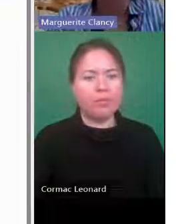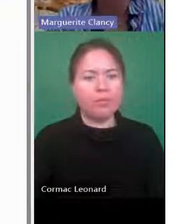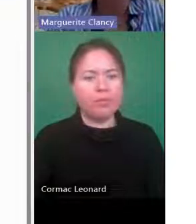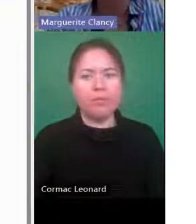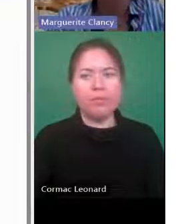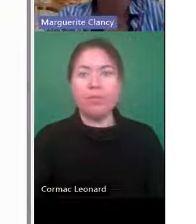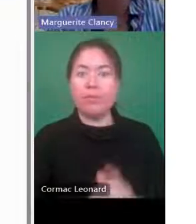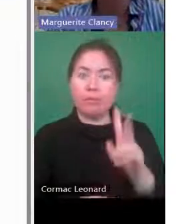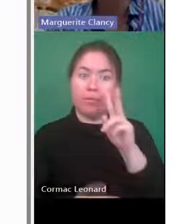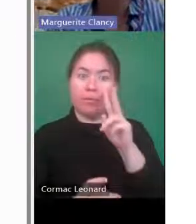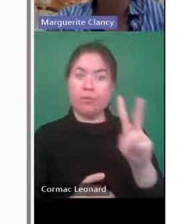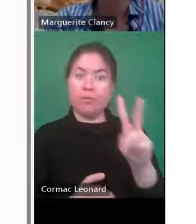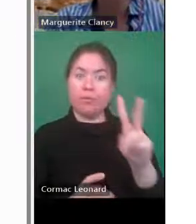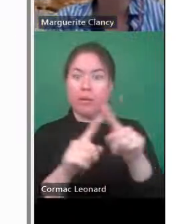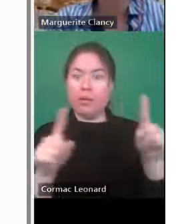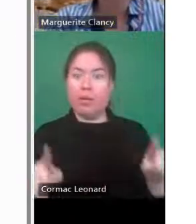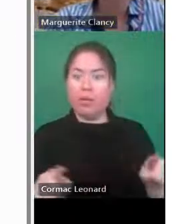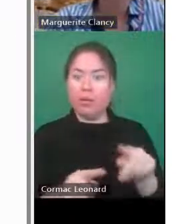Now, are you seeing the portal?